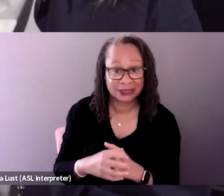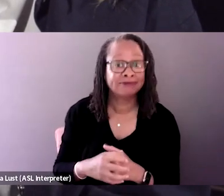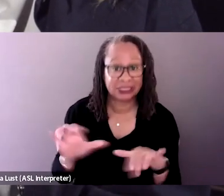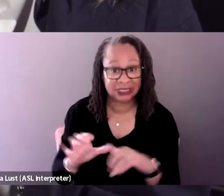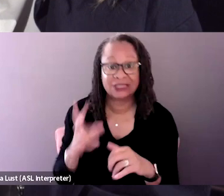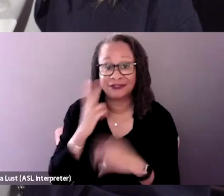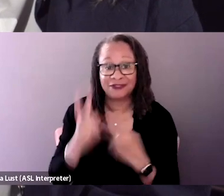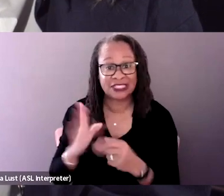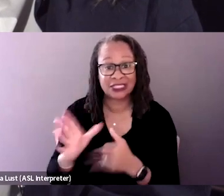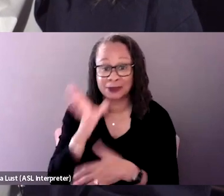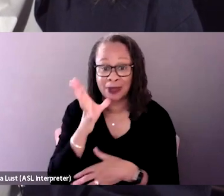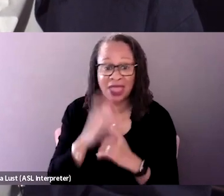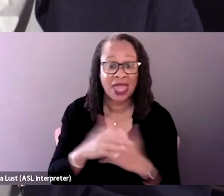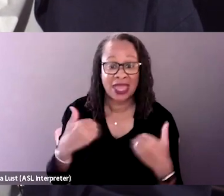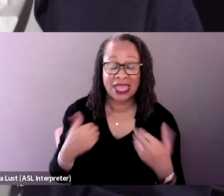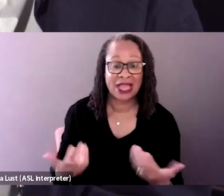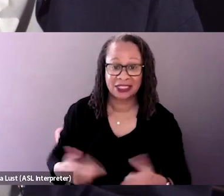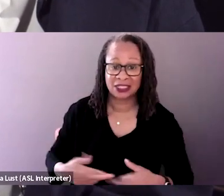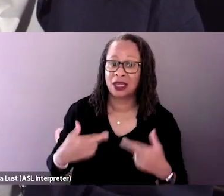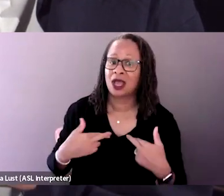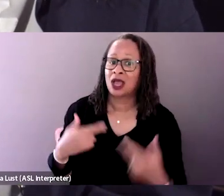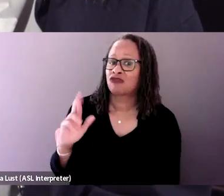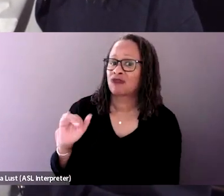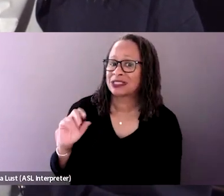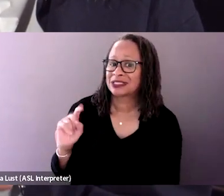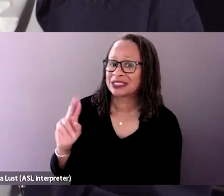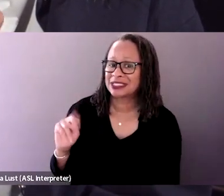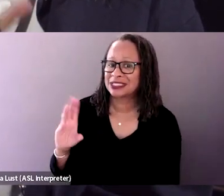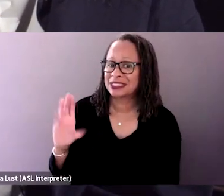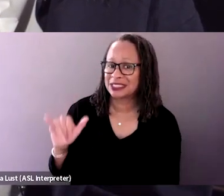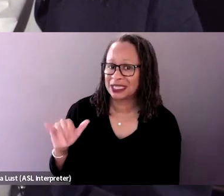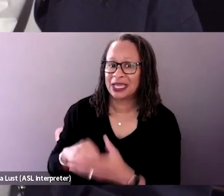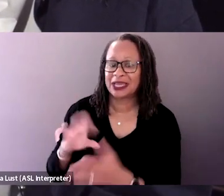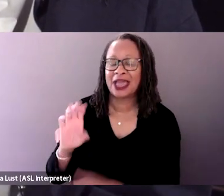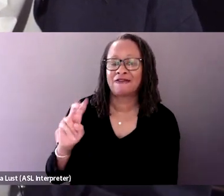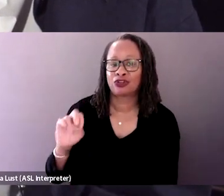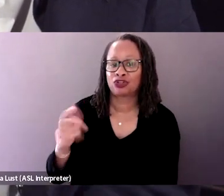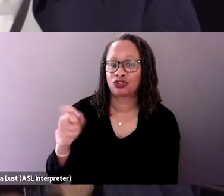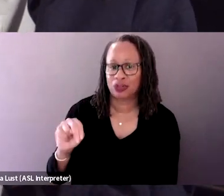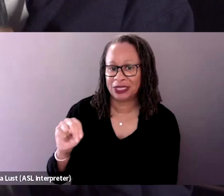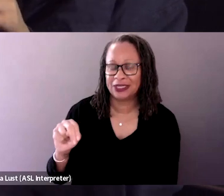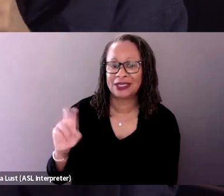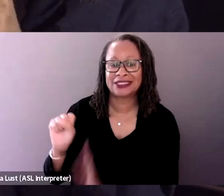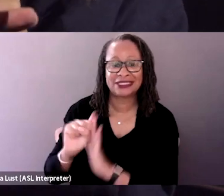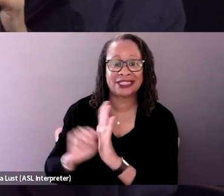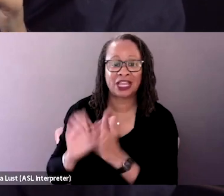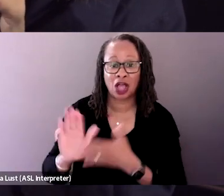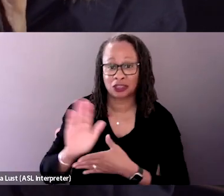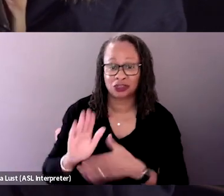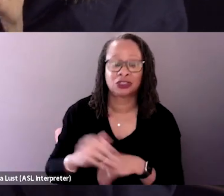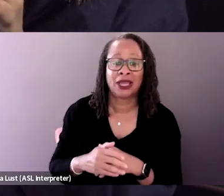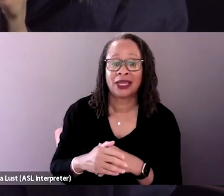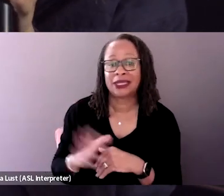a residency at Evergreen State College near Olympia, Washington. He's making art, which is the thing that he loves above all,